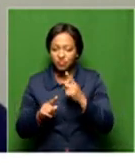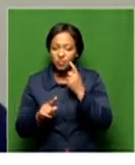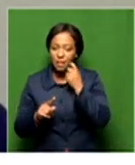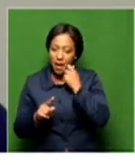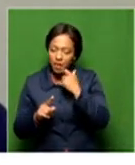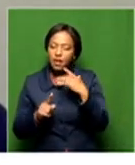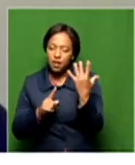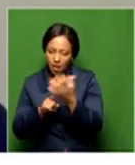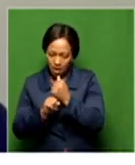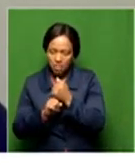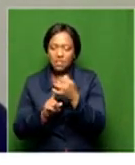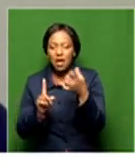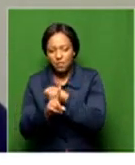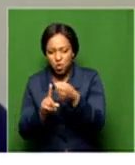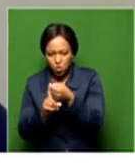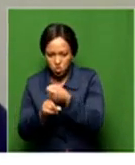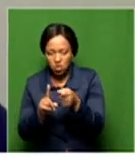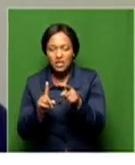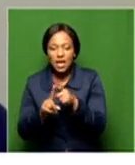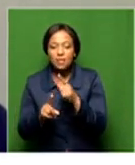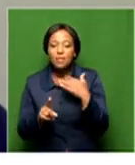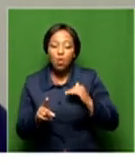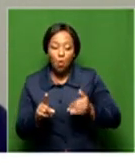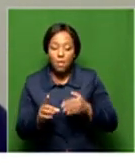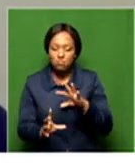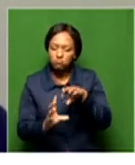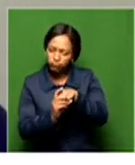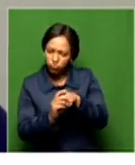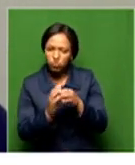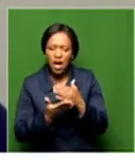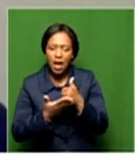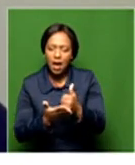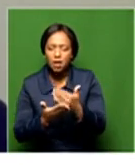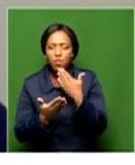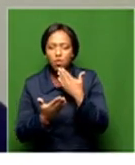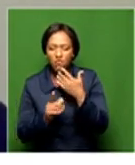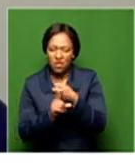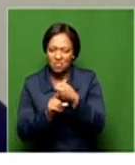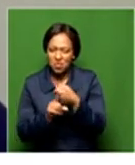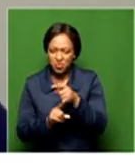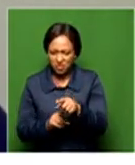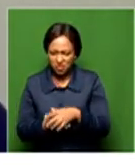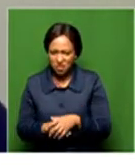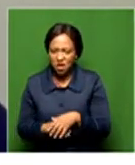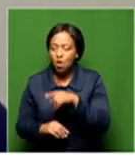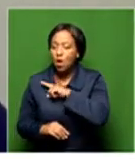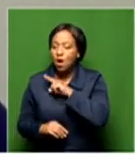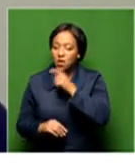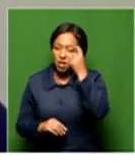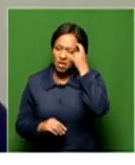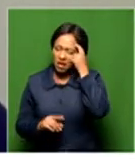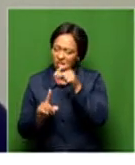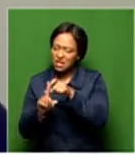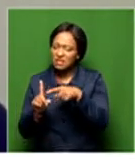men that are kidnapping, that are abusing, but then women also that are also helping out in the process. And I think she had to go all